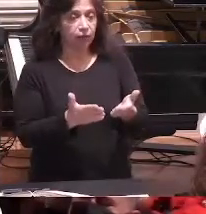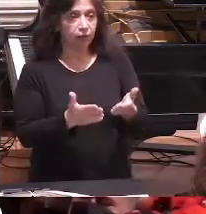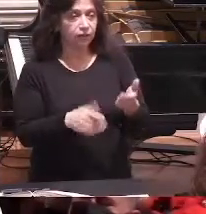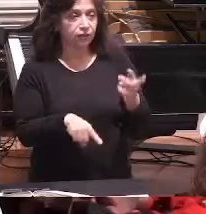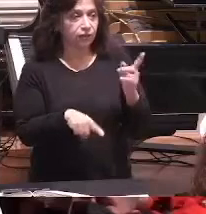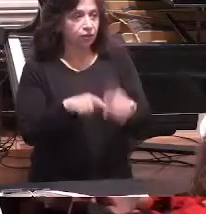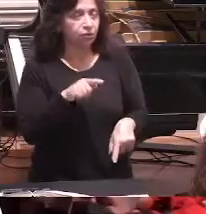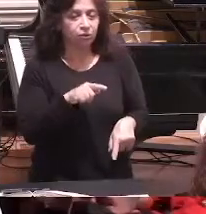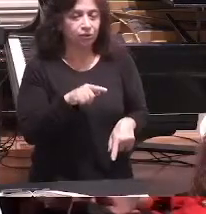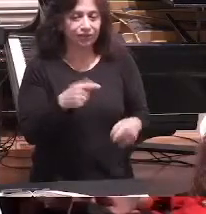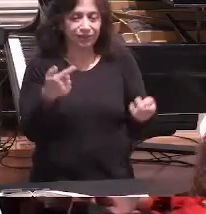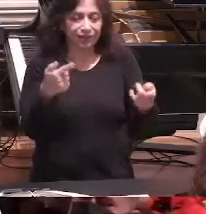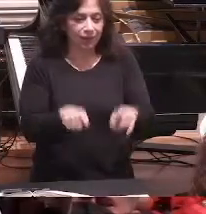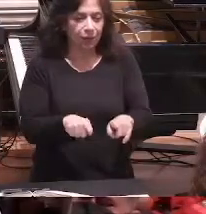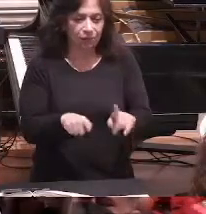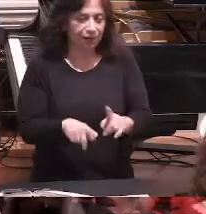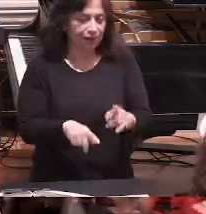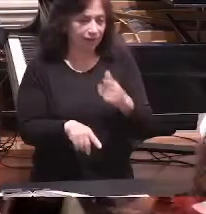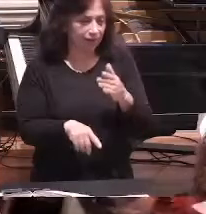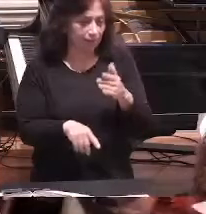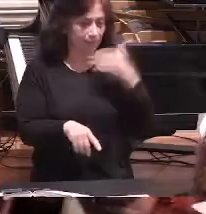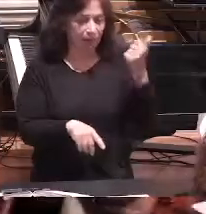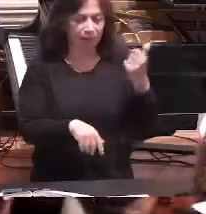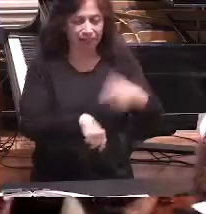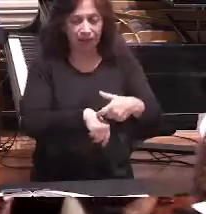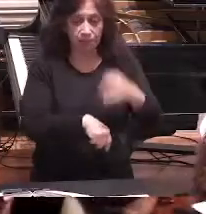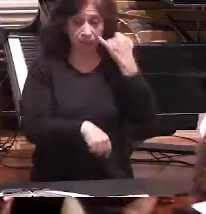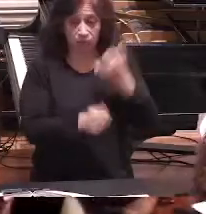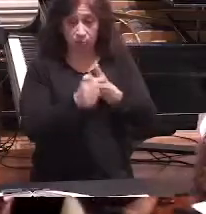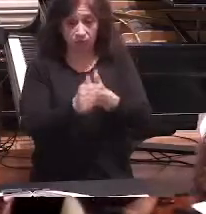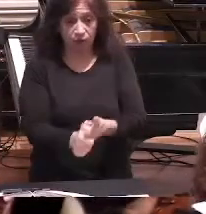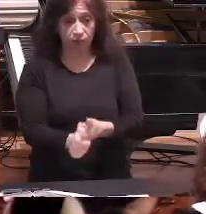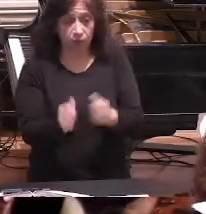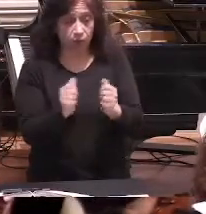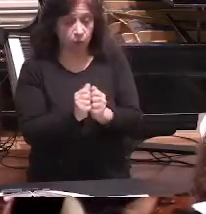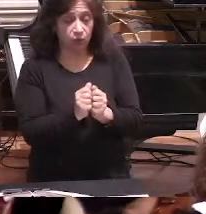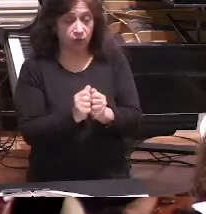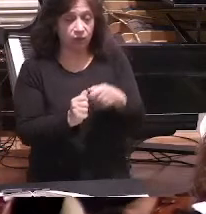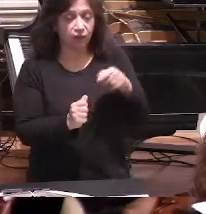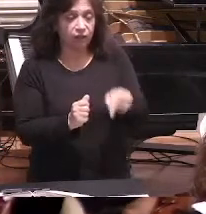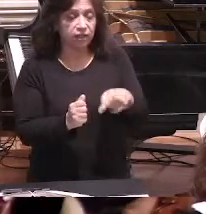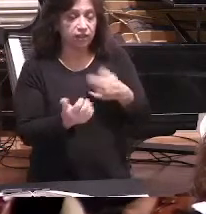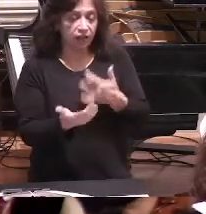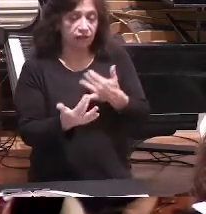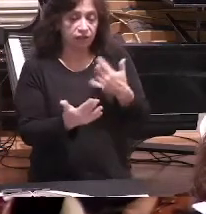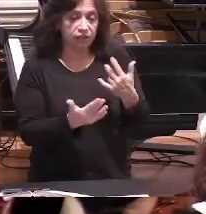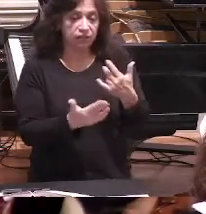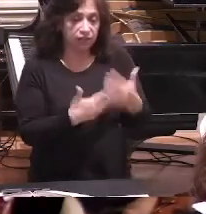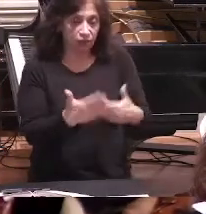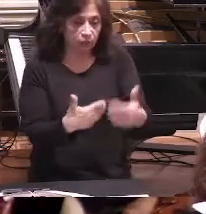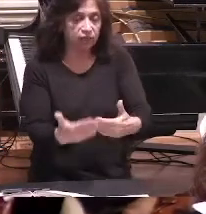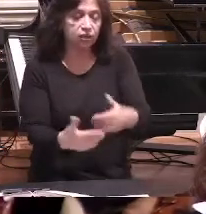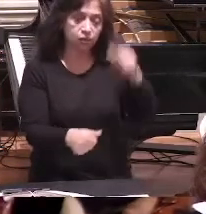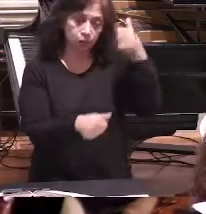come at a better time. And if you've been following along with this Advent series, then you will remember